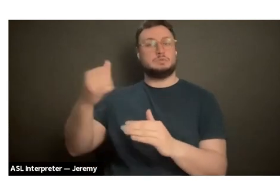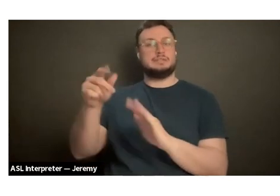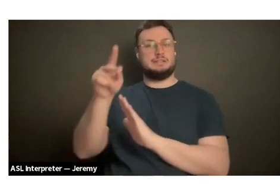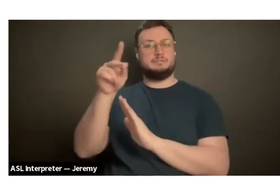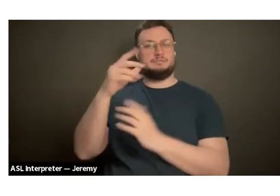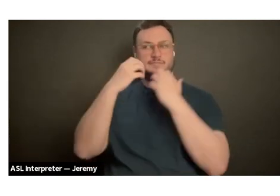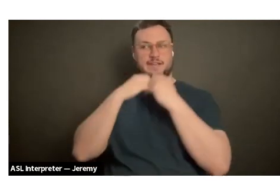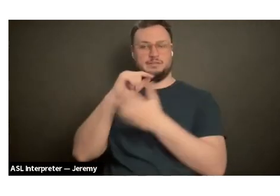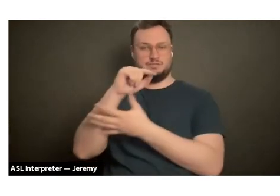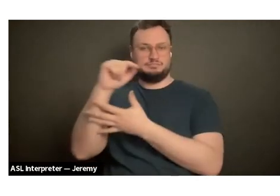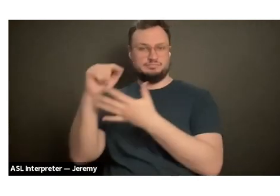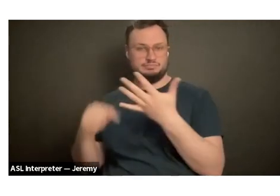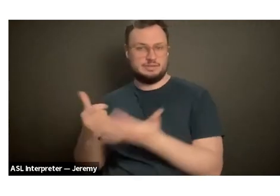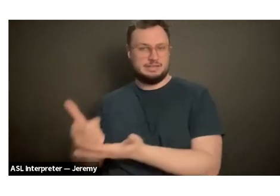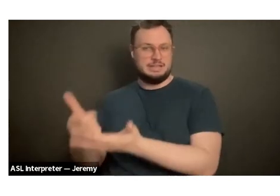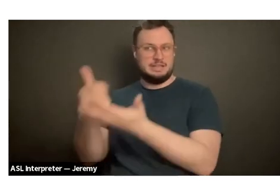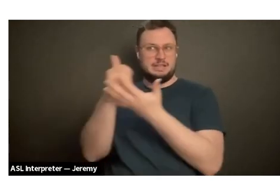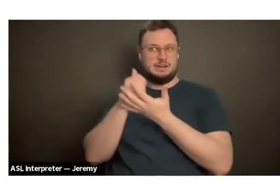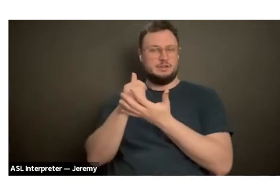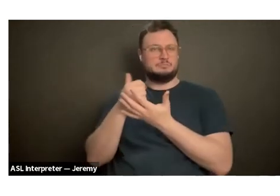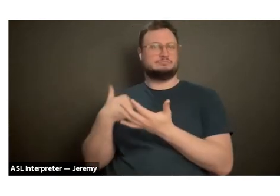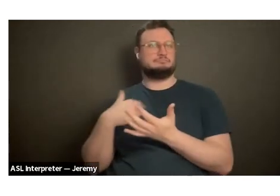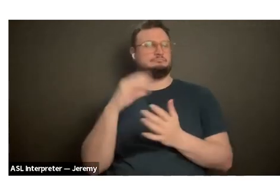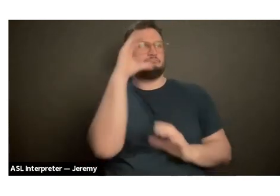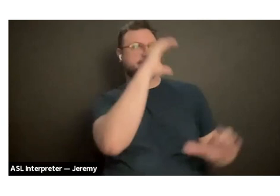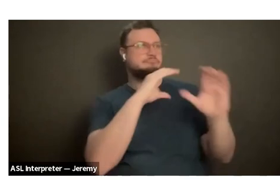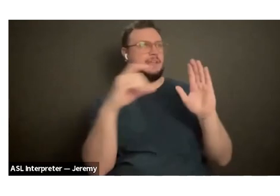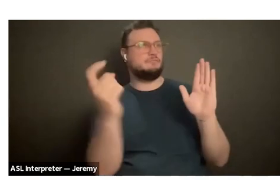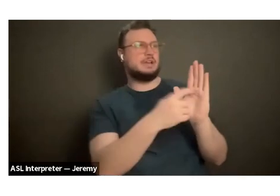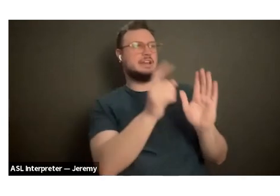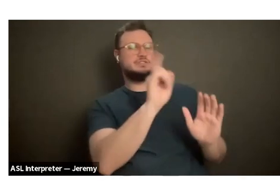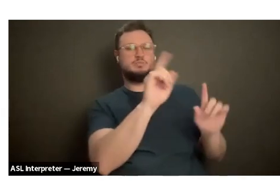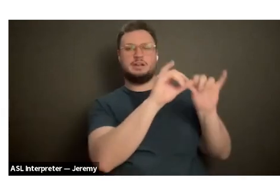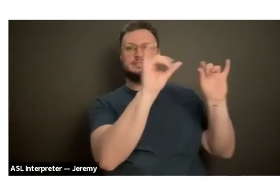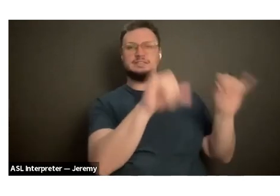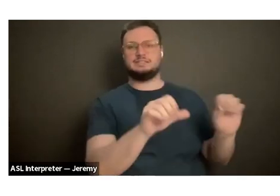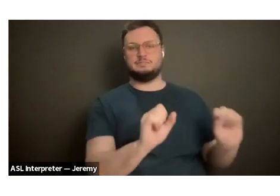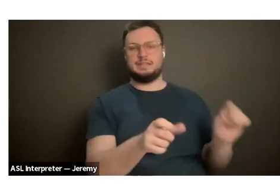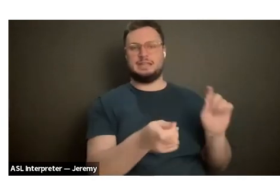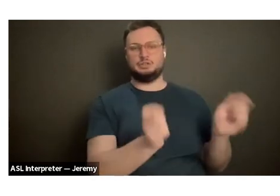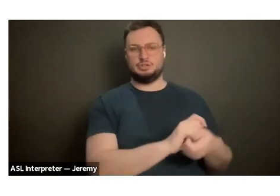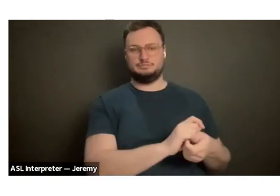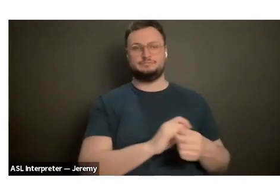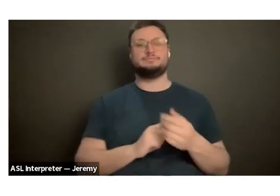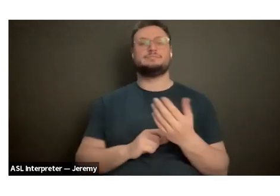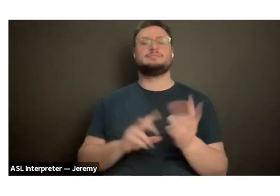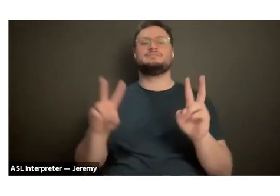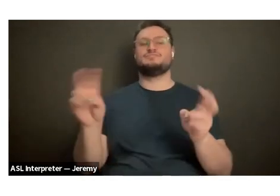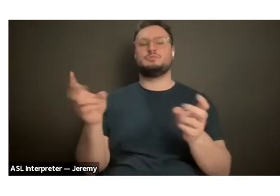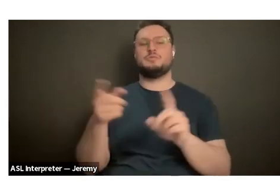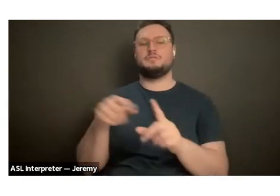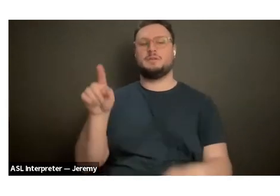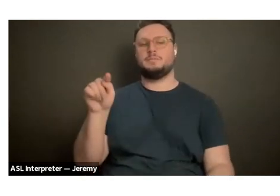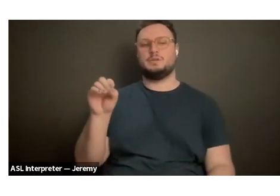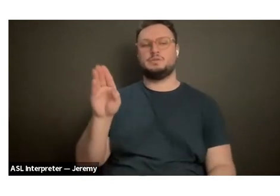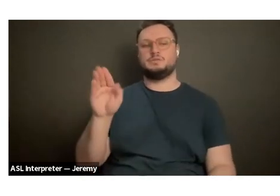change. And I wanted to highlight this very, very powerful quote by Toby Aye, who is a